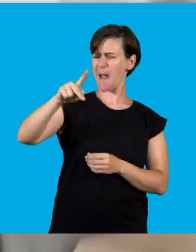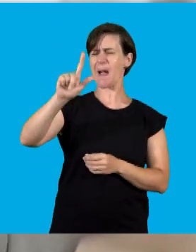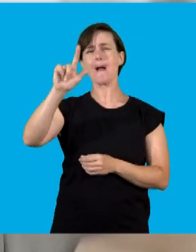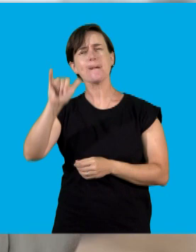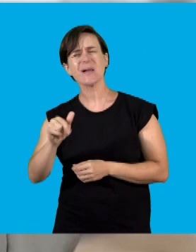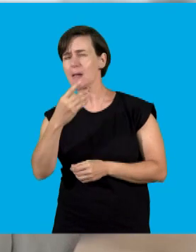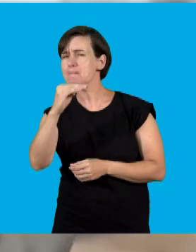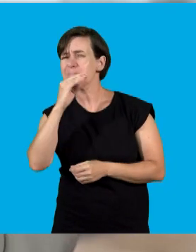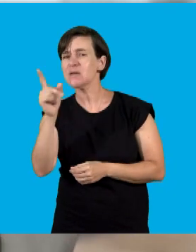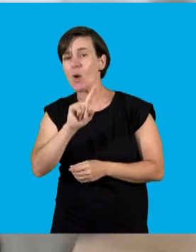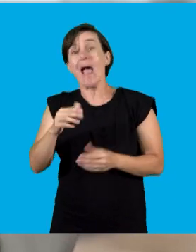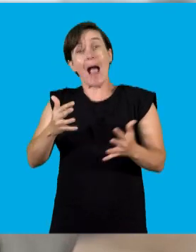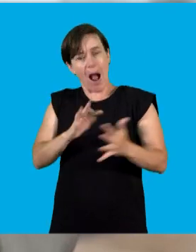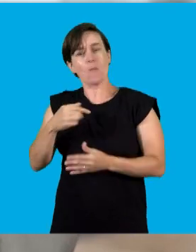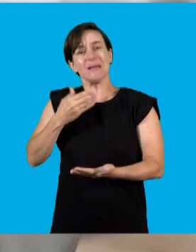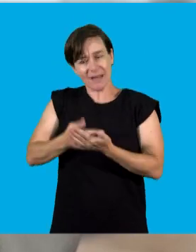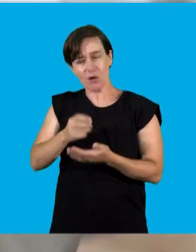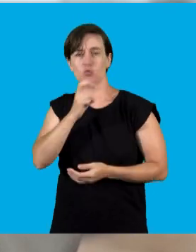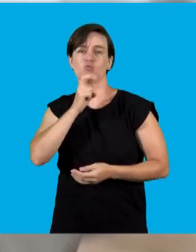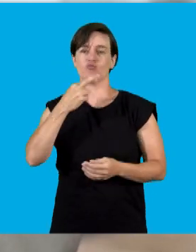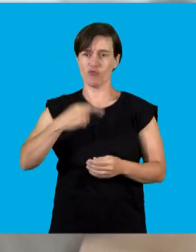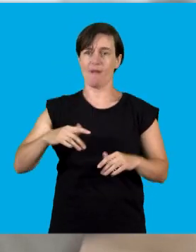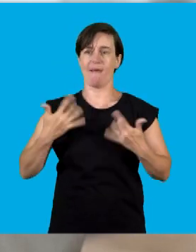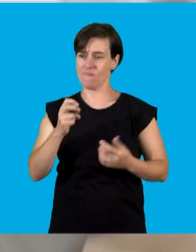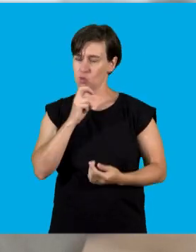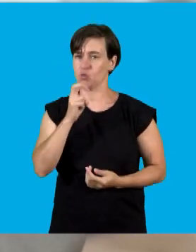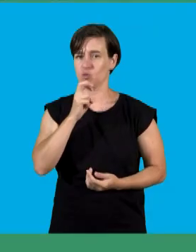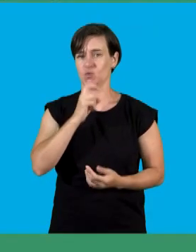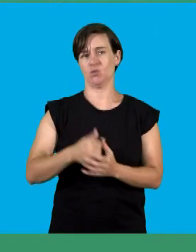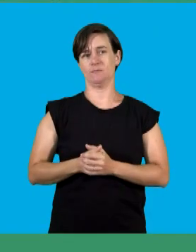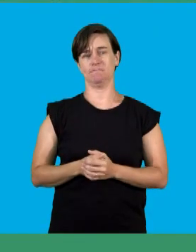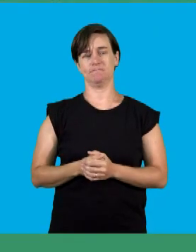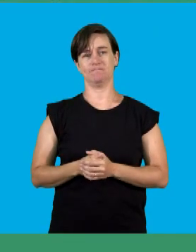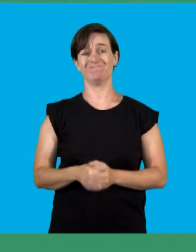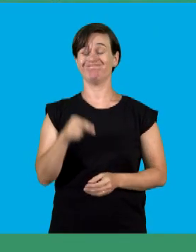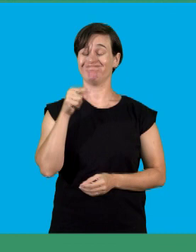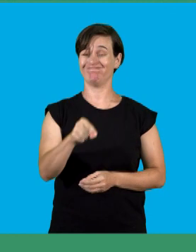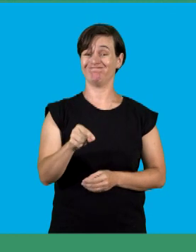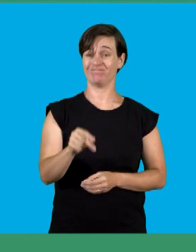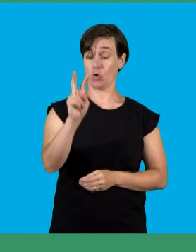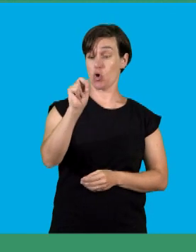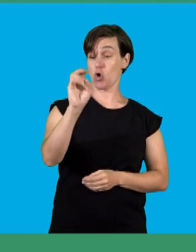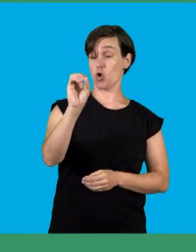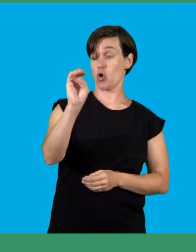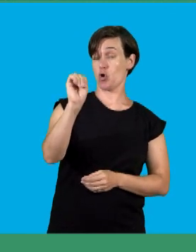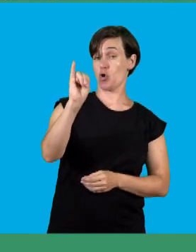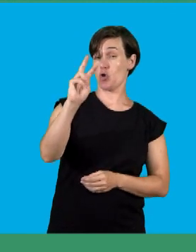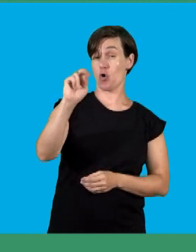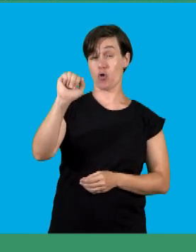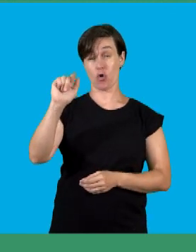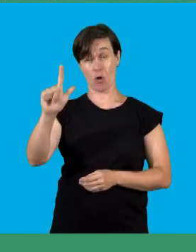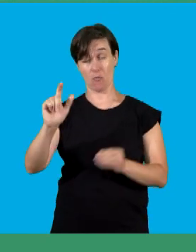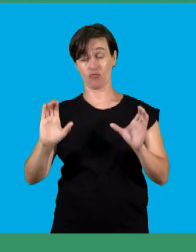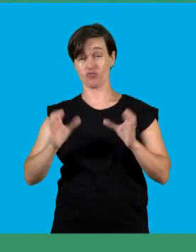use. So how to use it? So what is a nominal group technique? It says here the nominal group technique is used